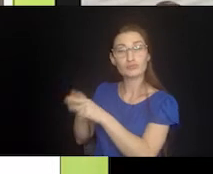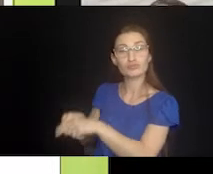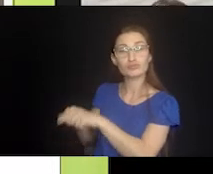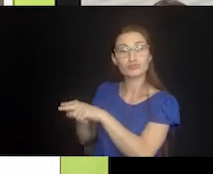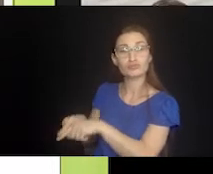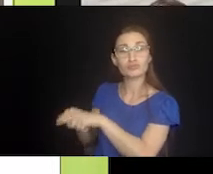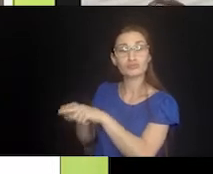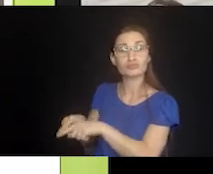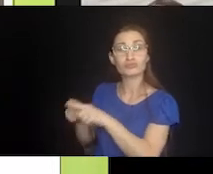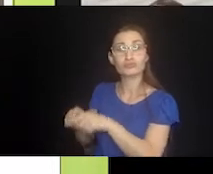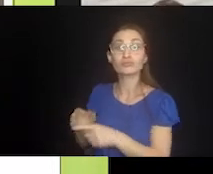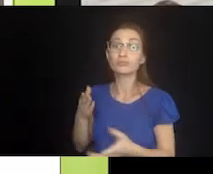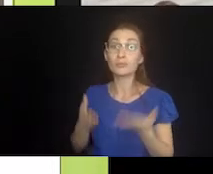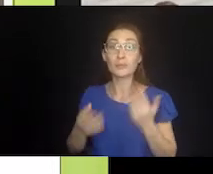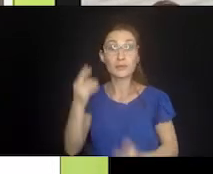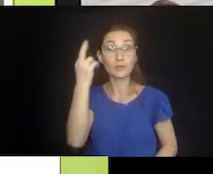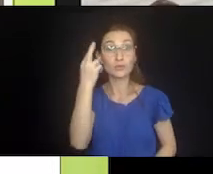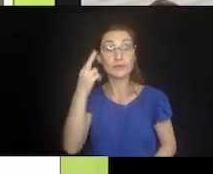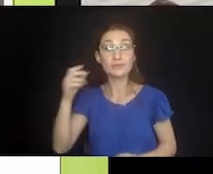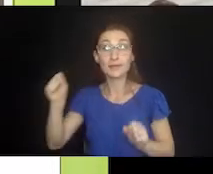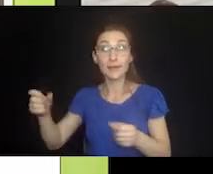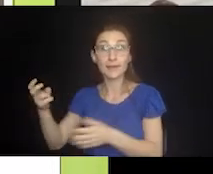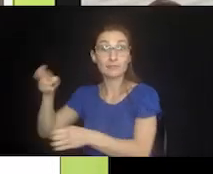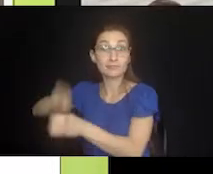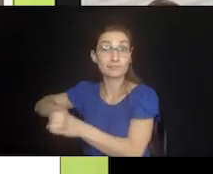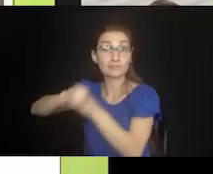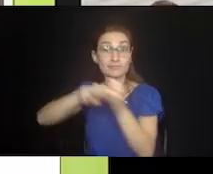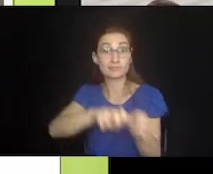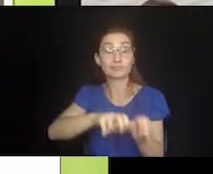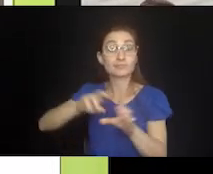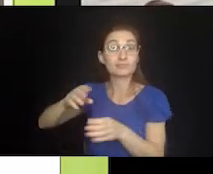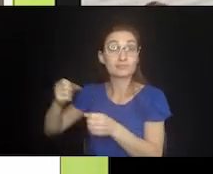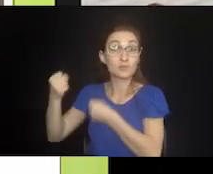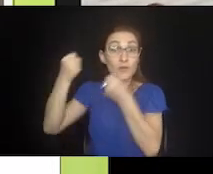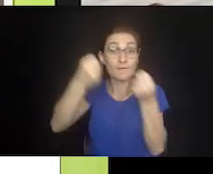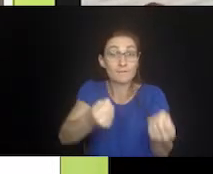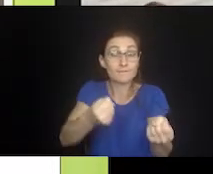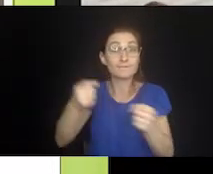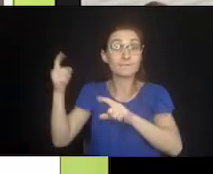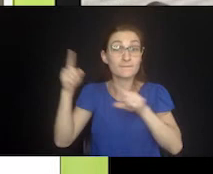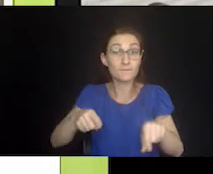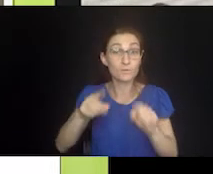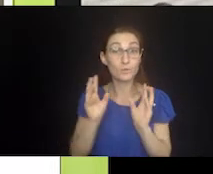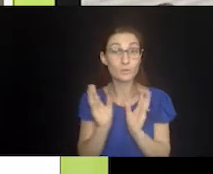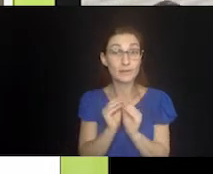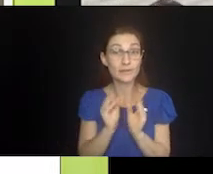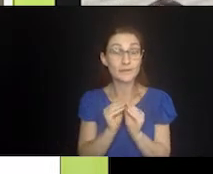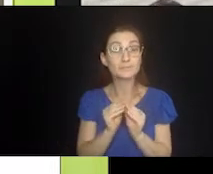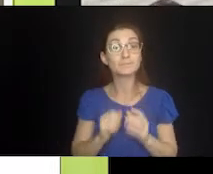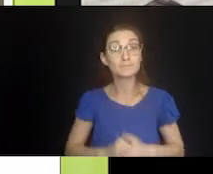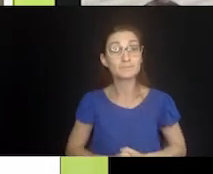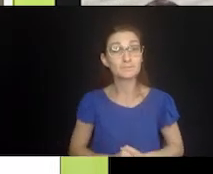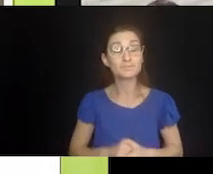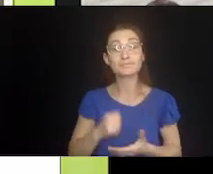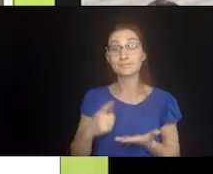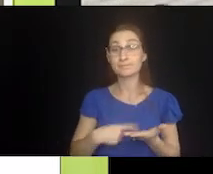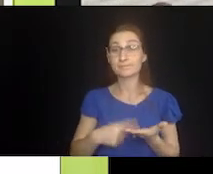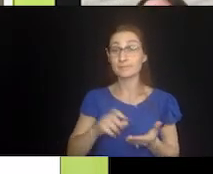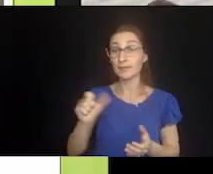person for support, and they may be the reason why that person gets to attend your meeting or come to your